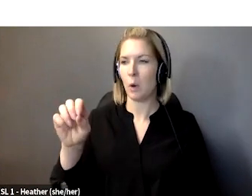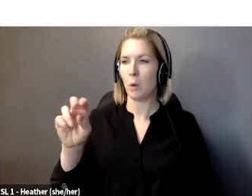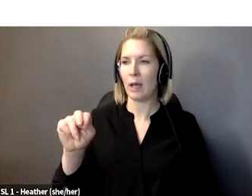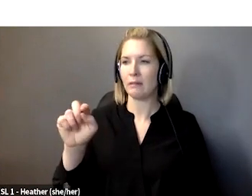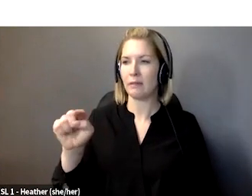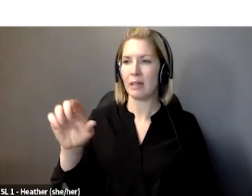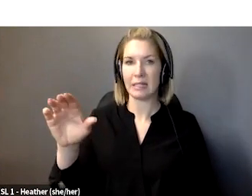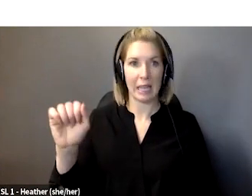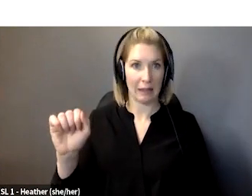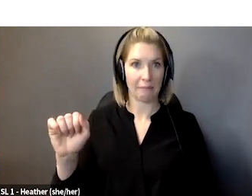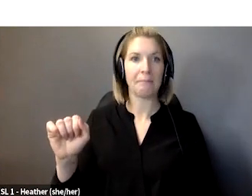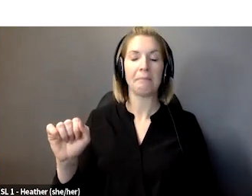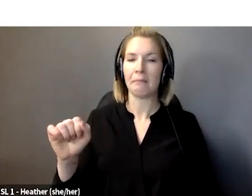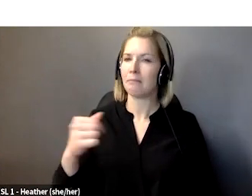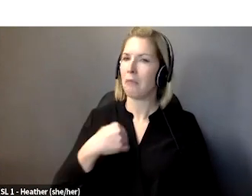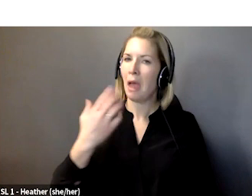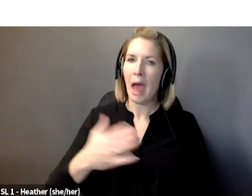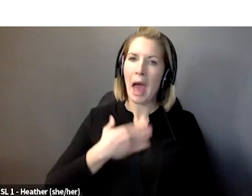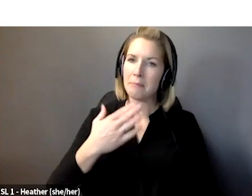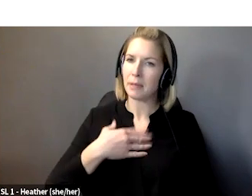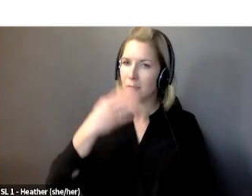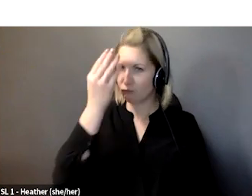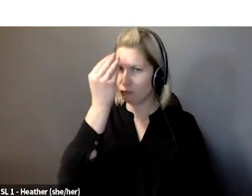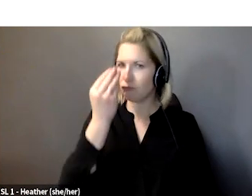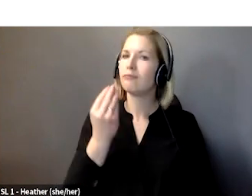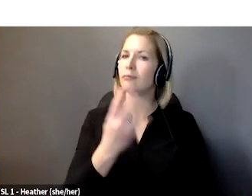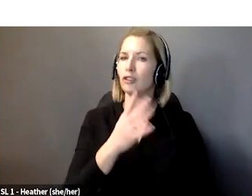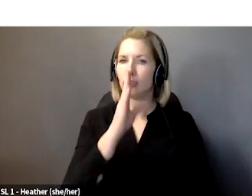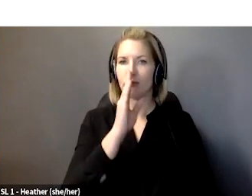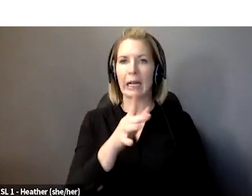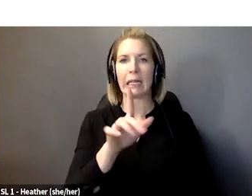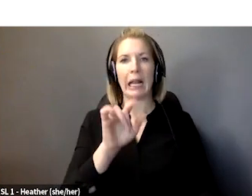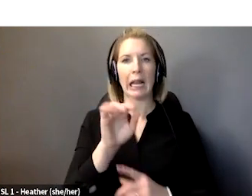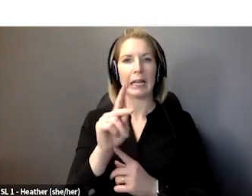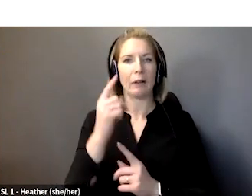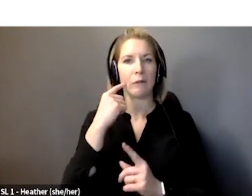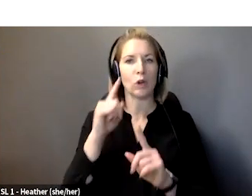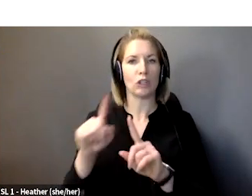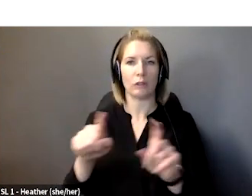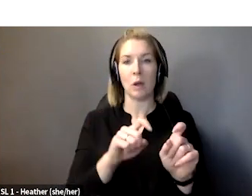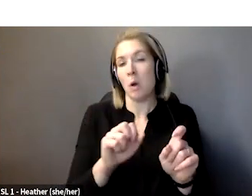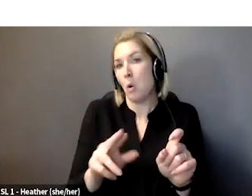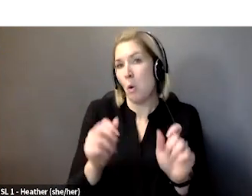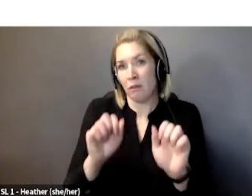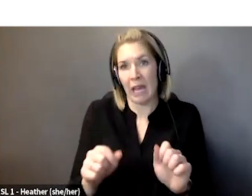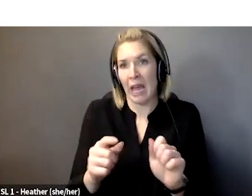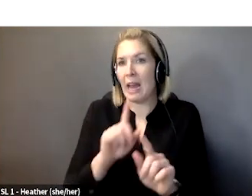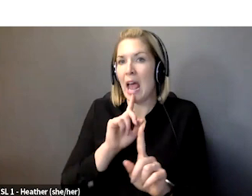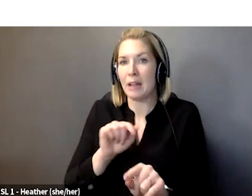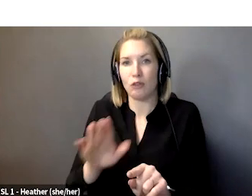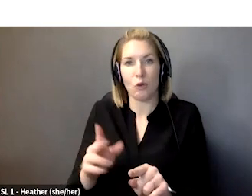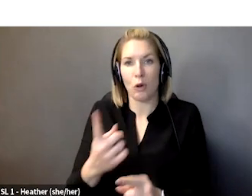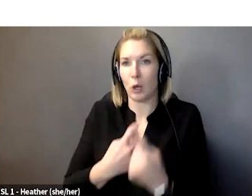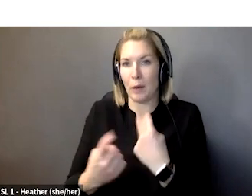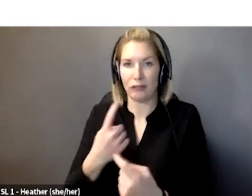ajetha@iwh.on.ca. And I'd be happy to send you a direct link to the survey, or I'd be happy to answer any questions that you might not feel comfortable